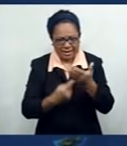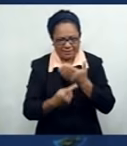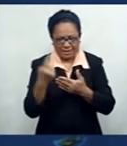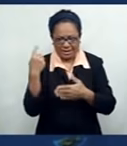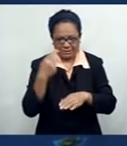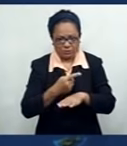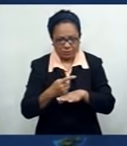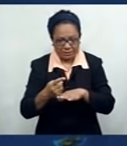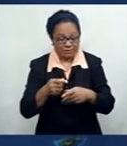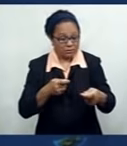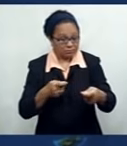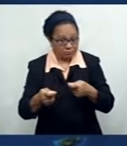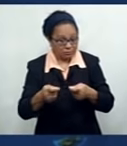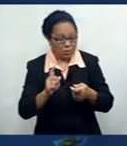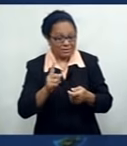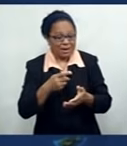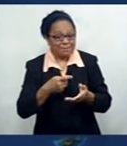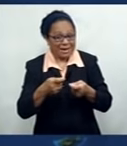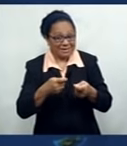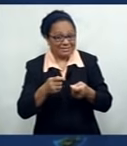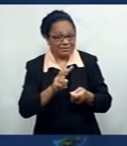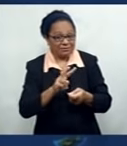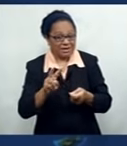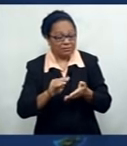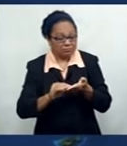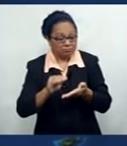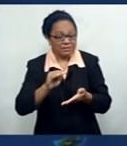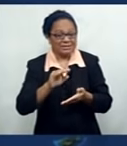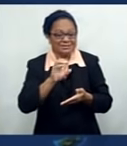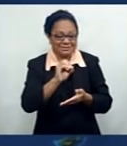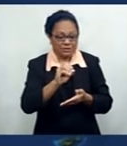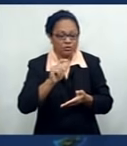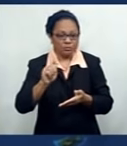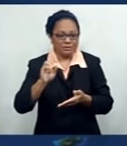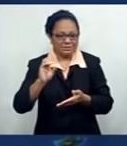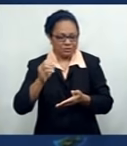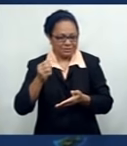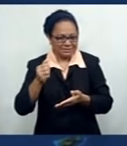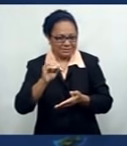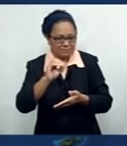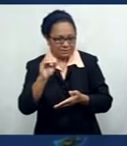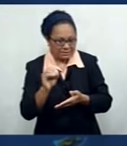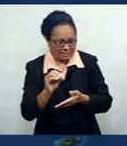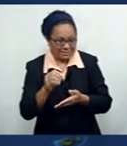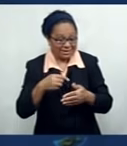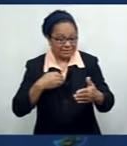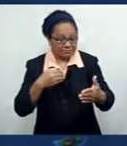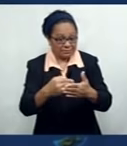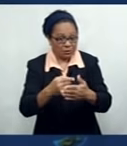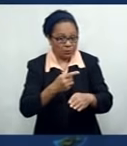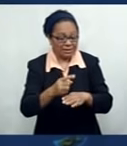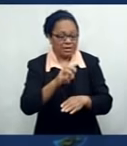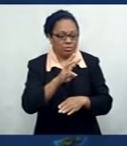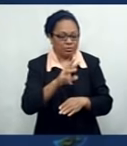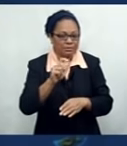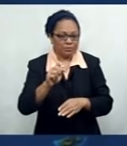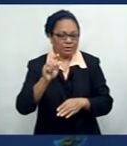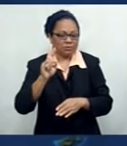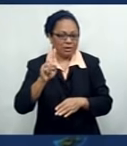Following these trades, the market value rose slightly by 0.06% and ended the week at $3.15